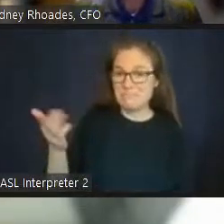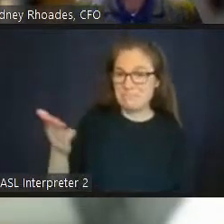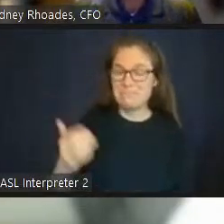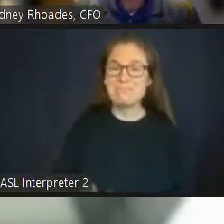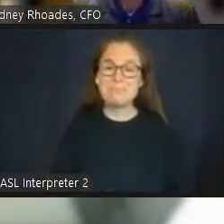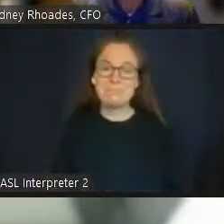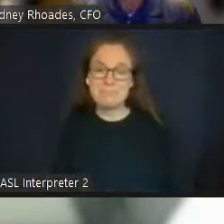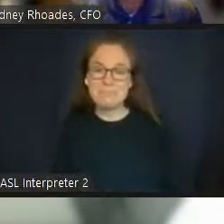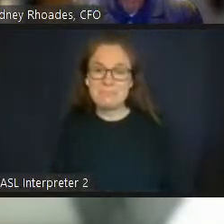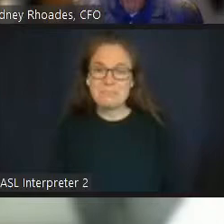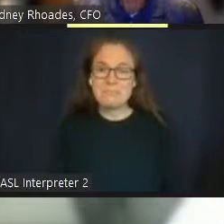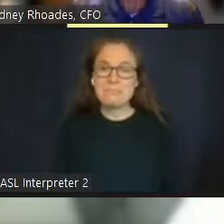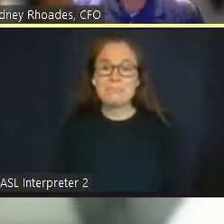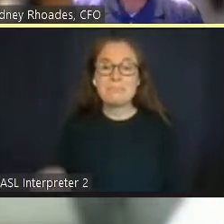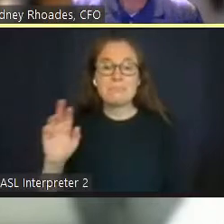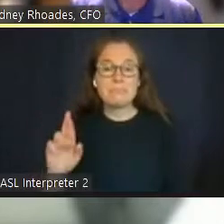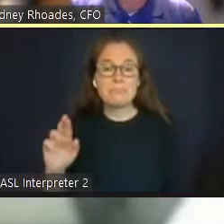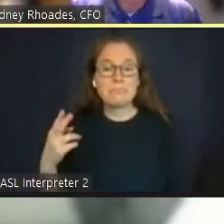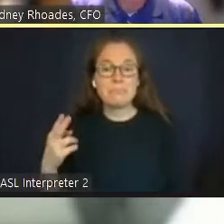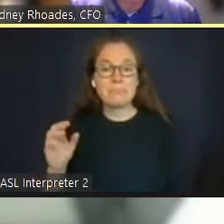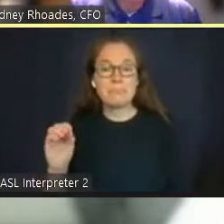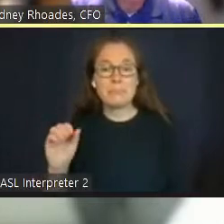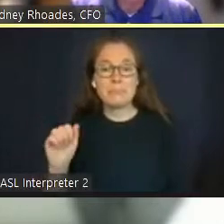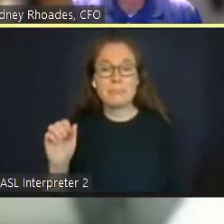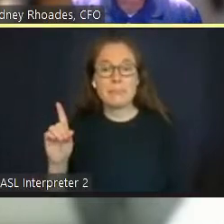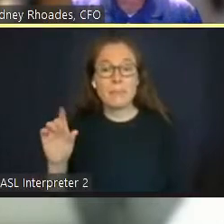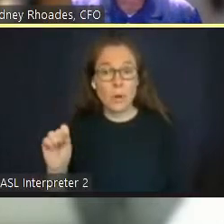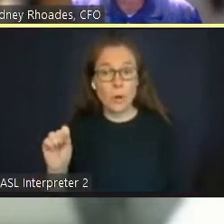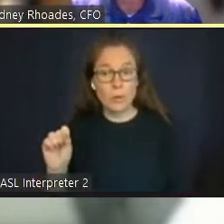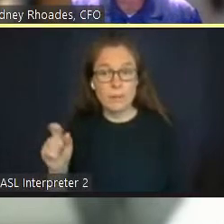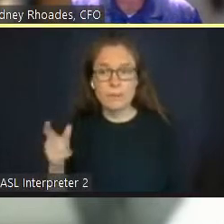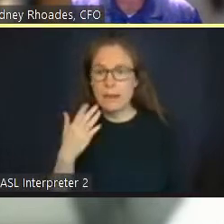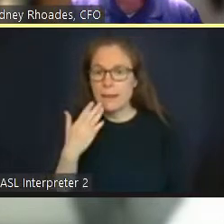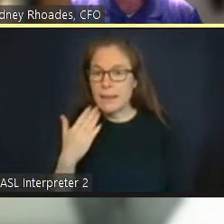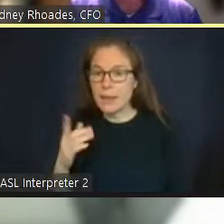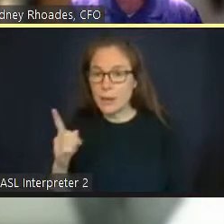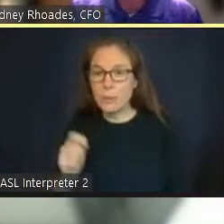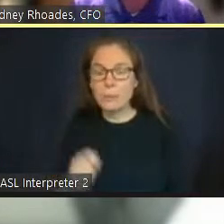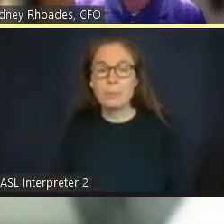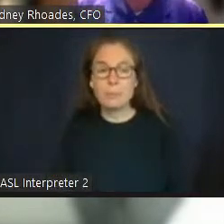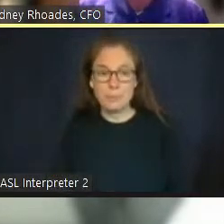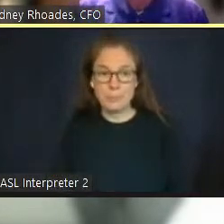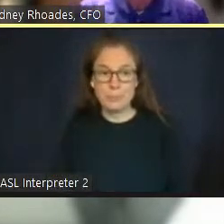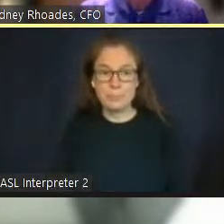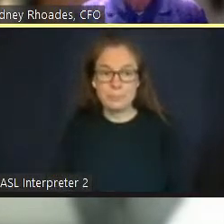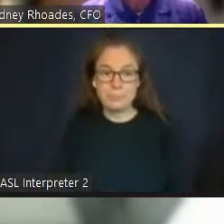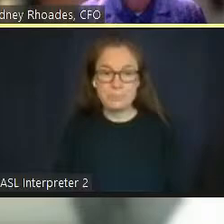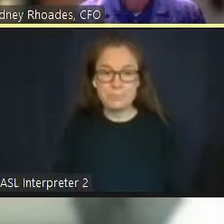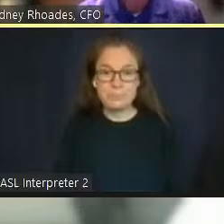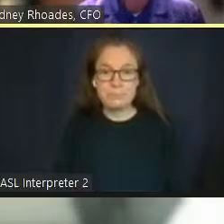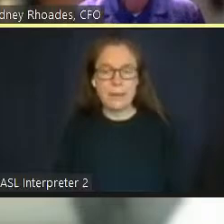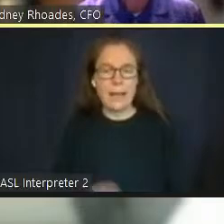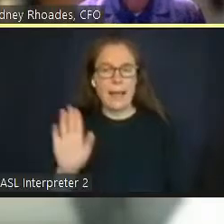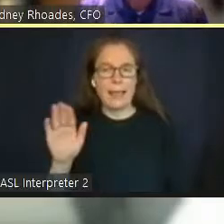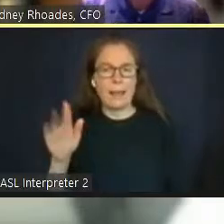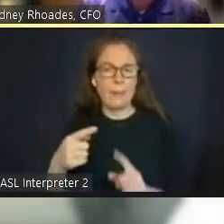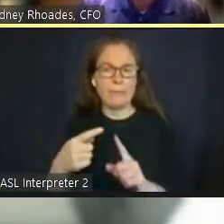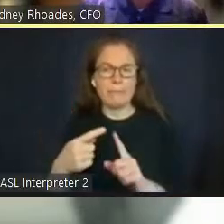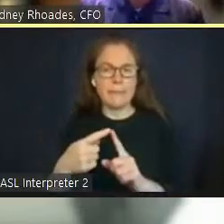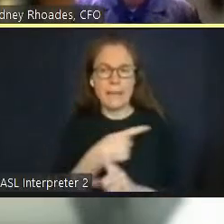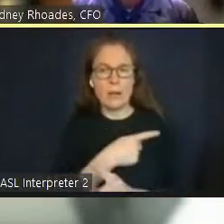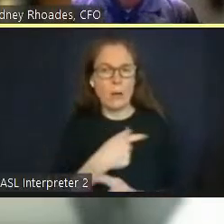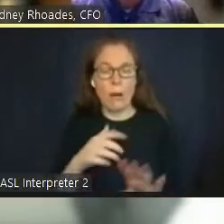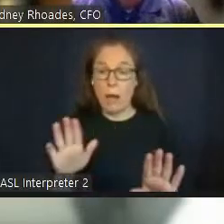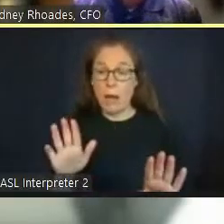Mr. Rhodes. Thank you, Ms. Tillman. And just side note, I can't tell you